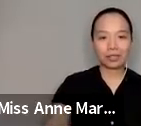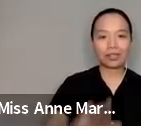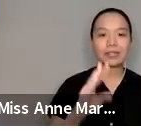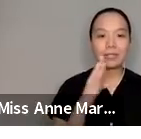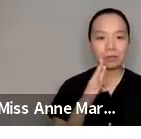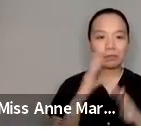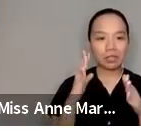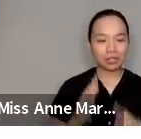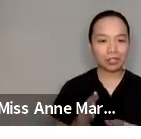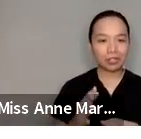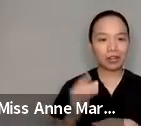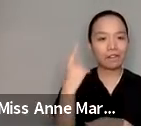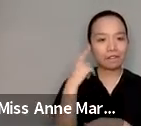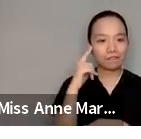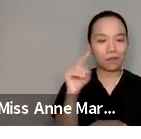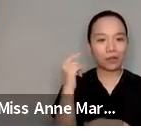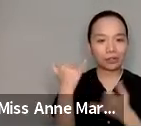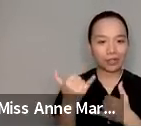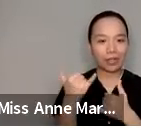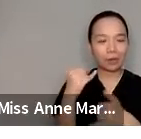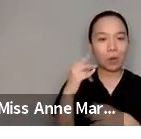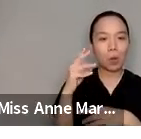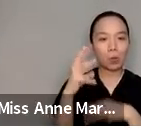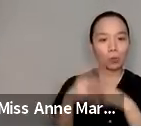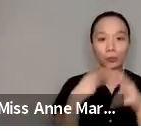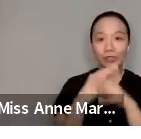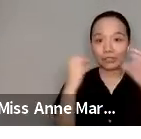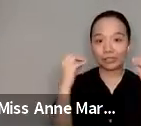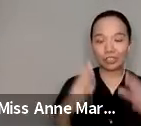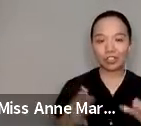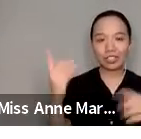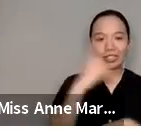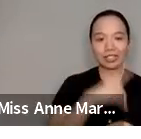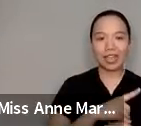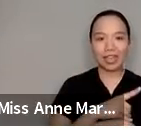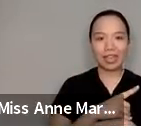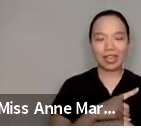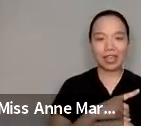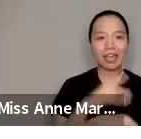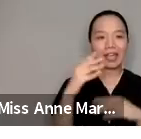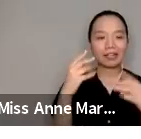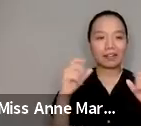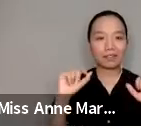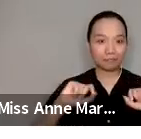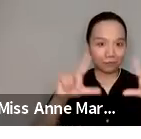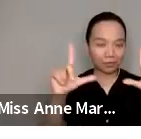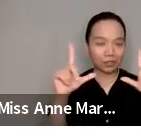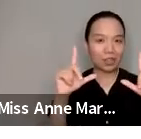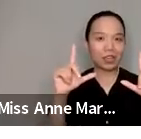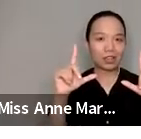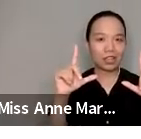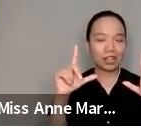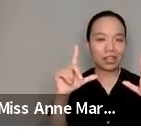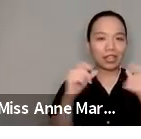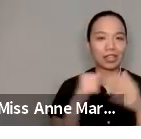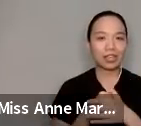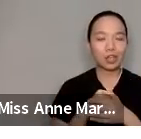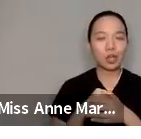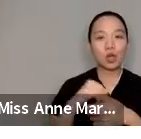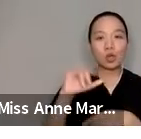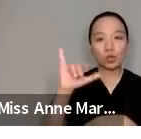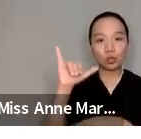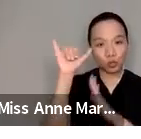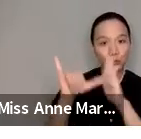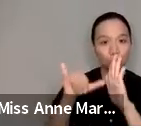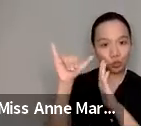2020 Knowledge Exchange Series World Teachers Day virtual celebration live streamed via the UST College of Education YouTube